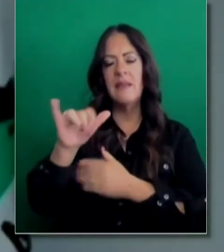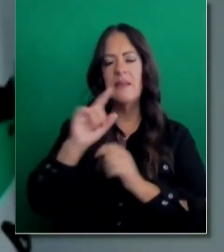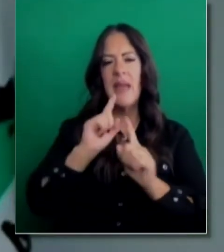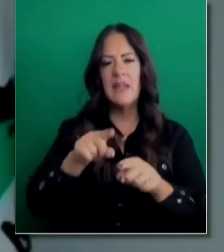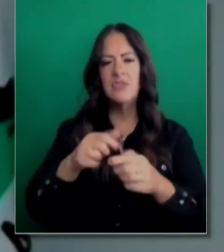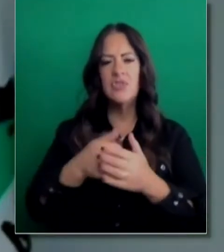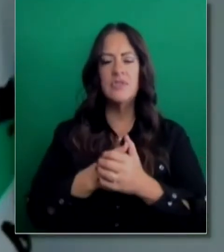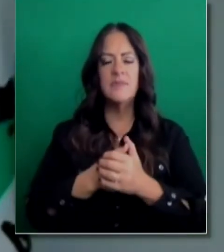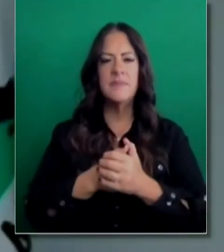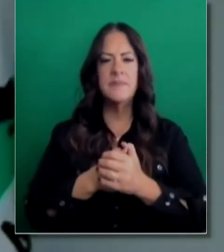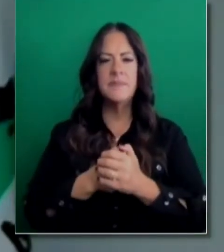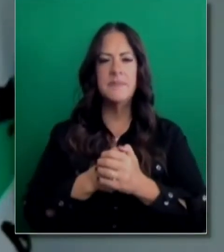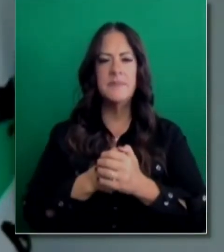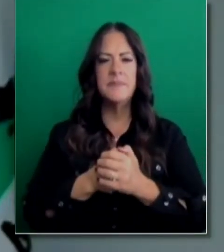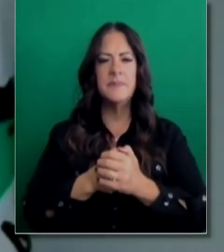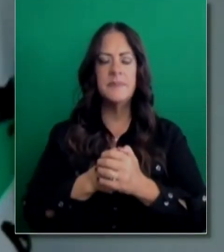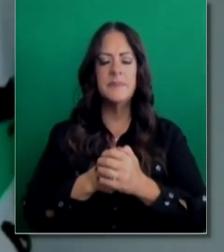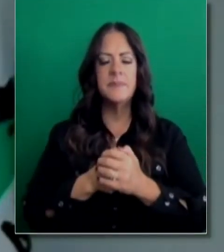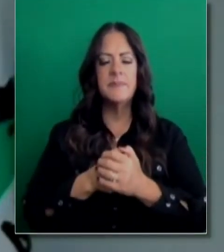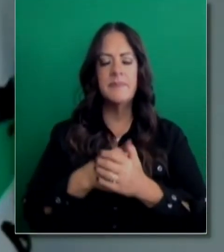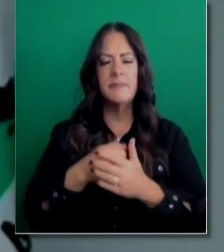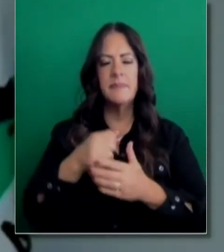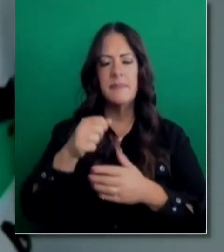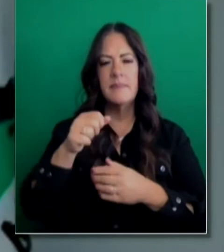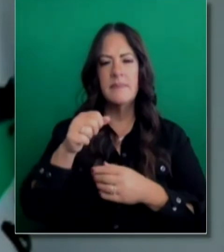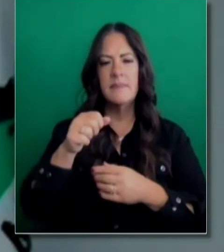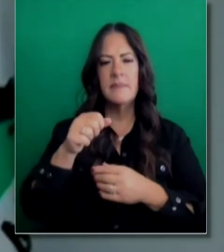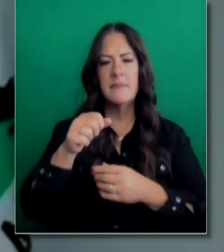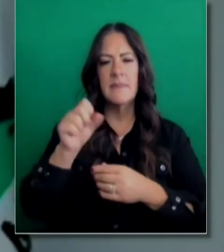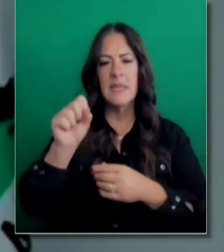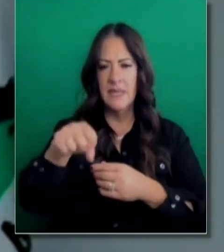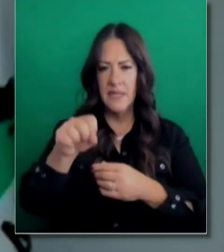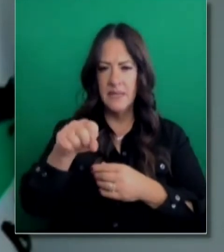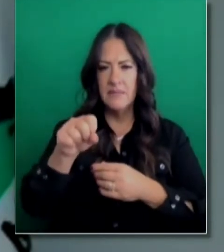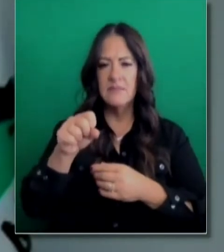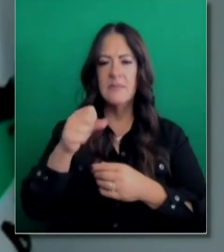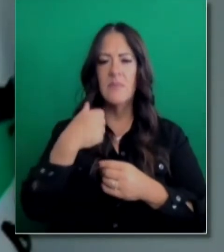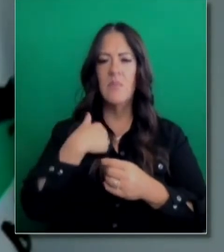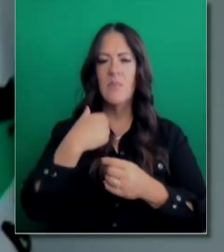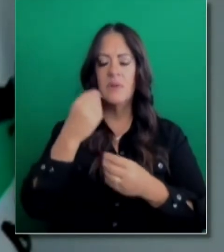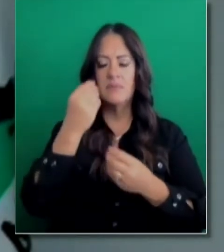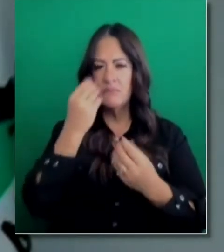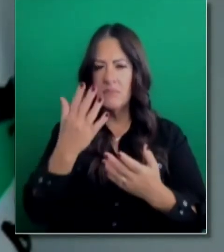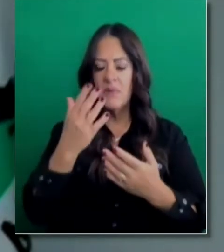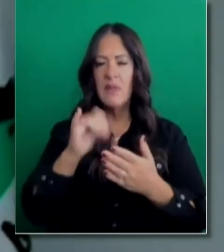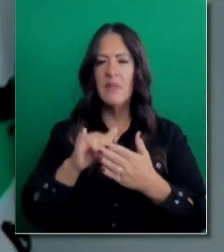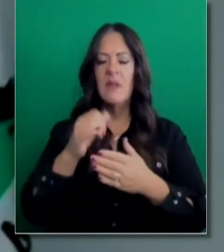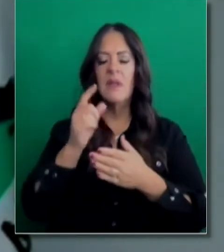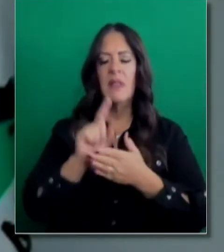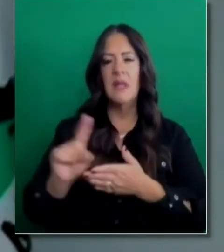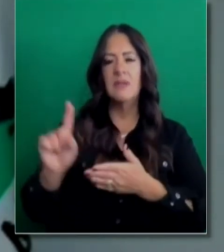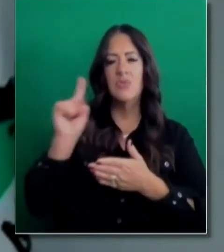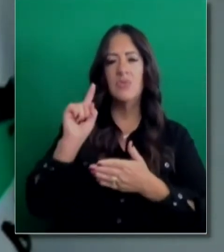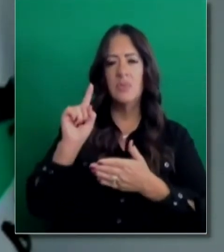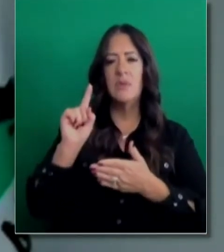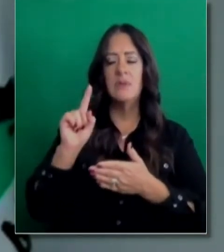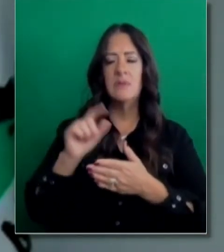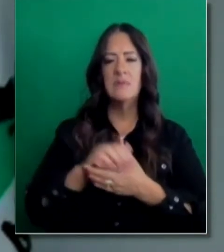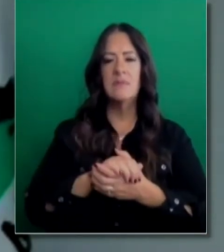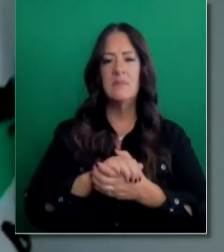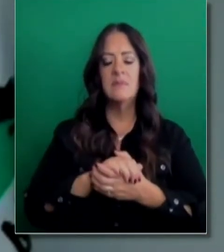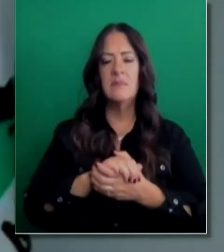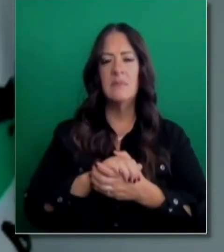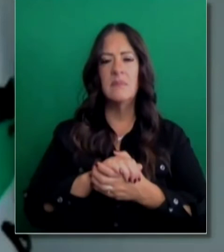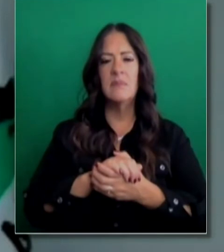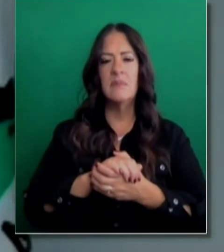Sure. So we as we've said, some last week, the idea